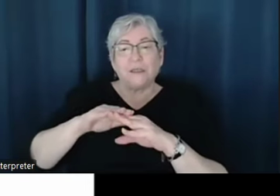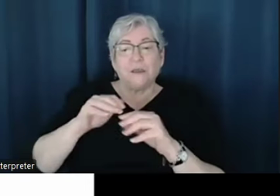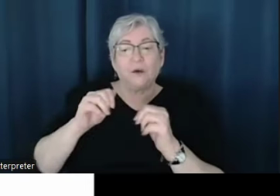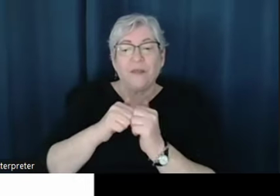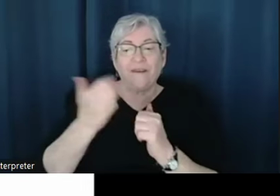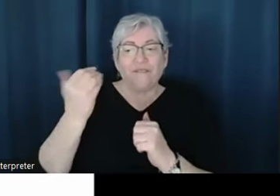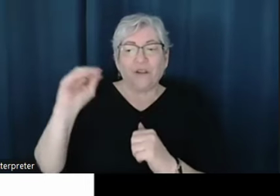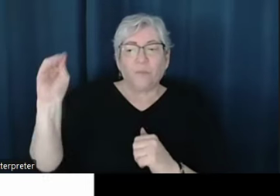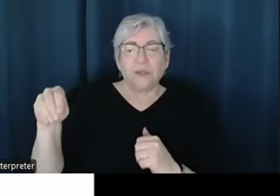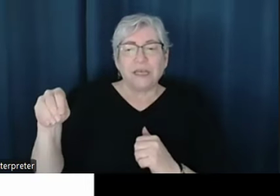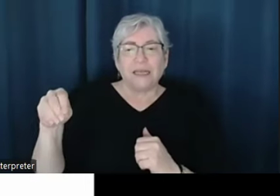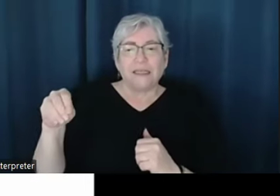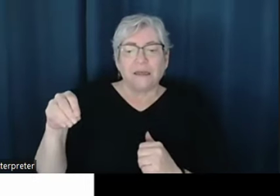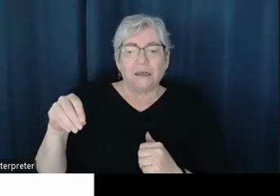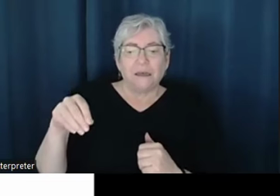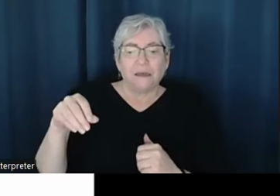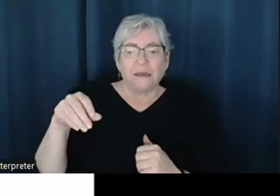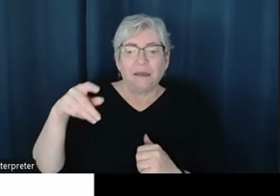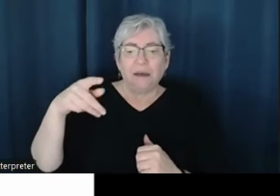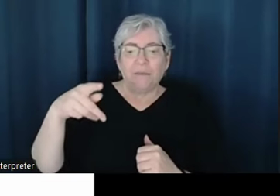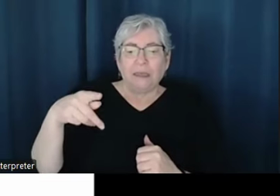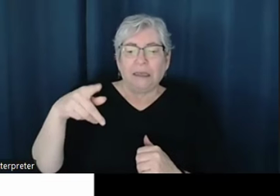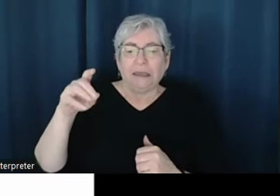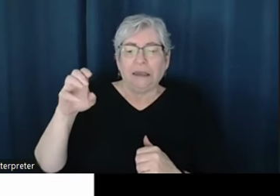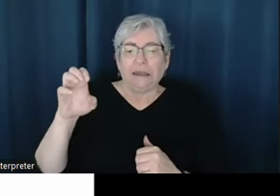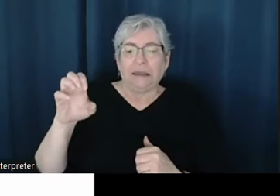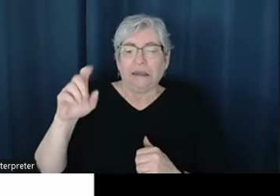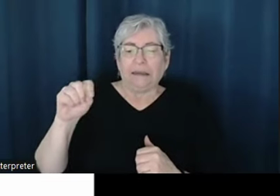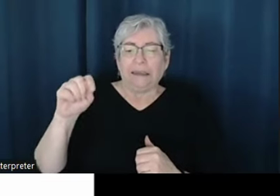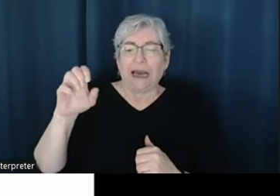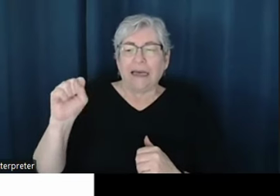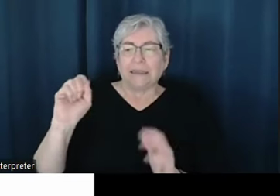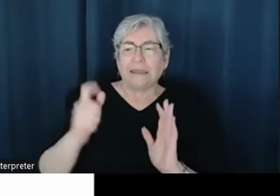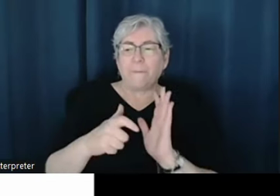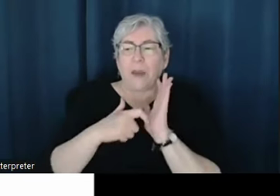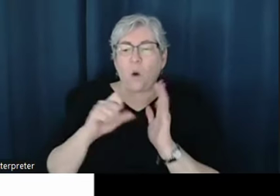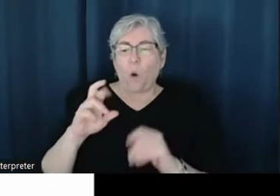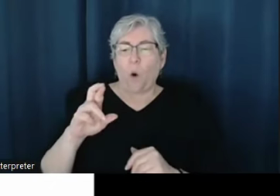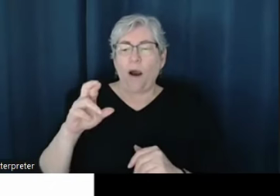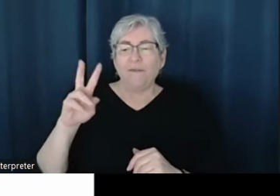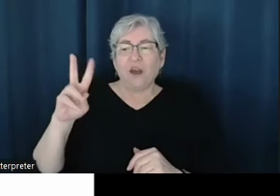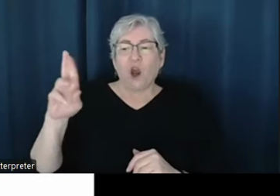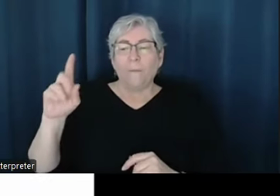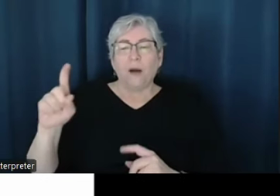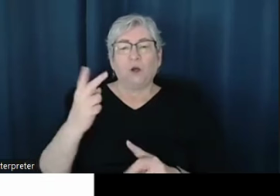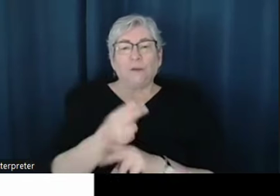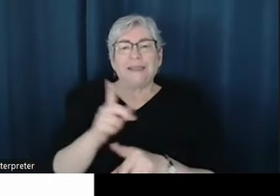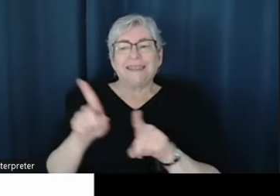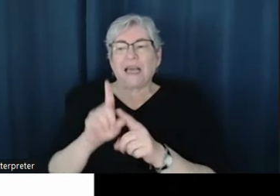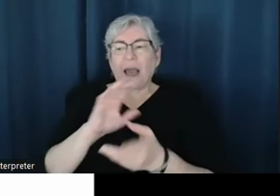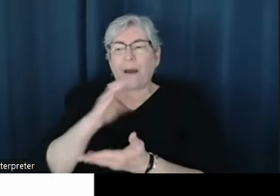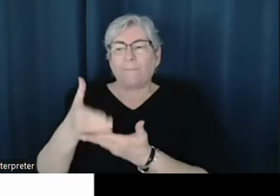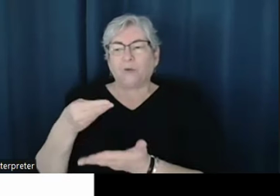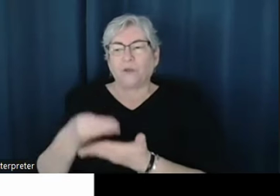15% PETS mandate, or do VRs have to use the same amount of